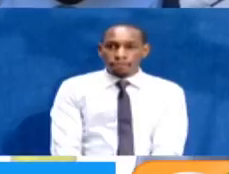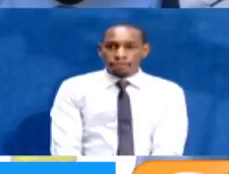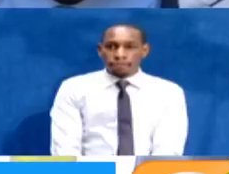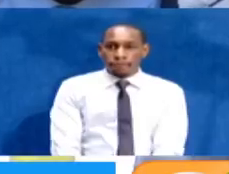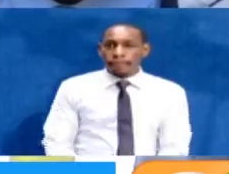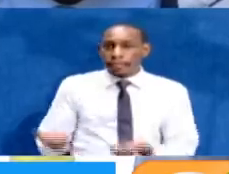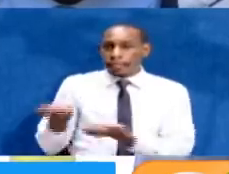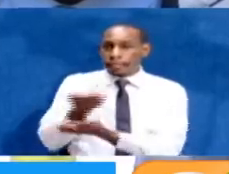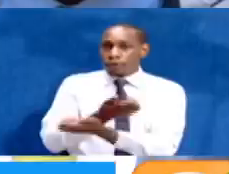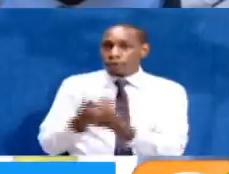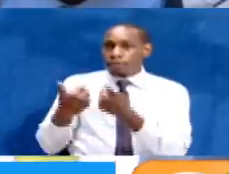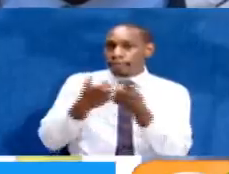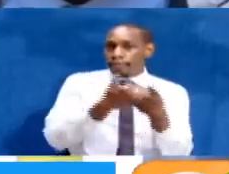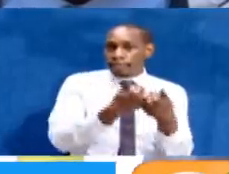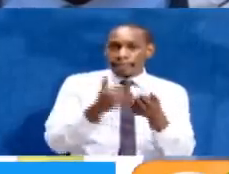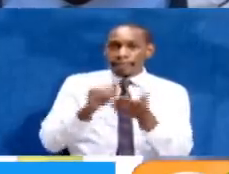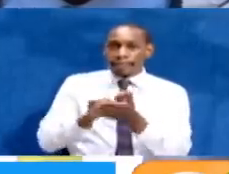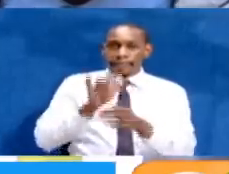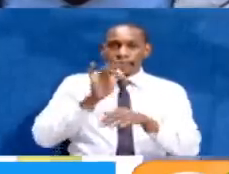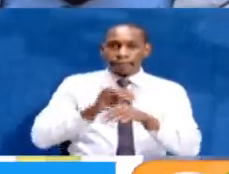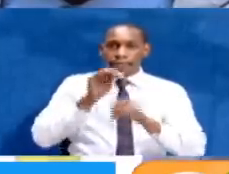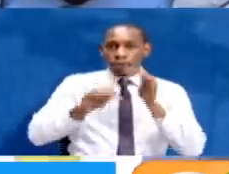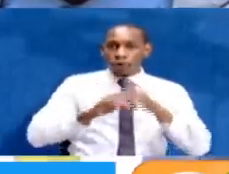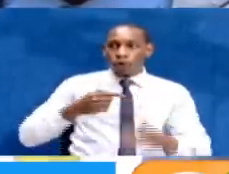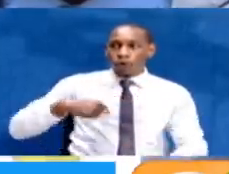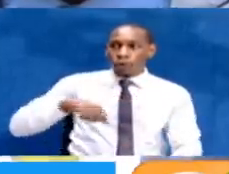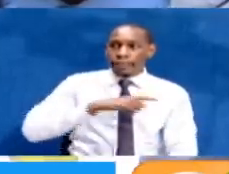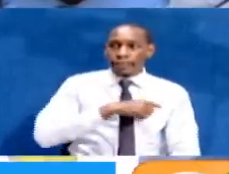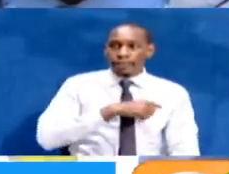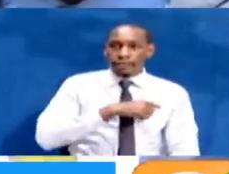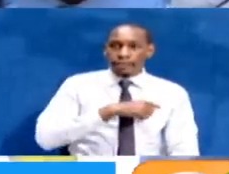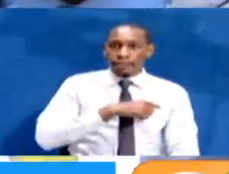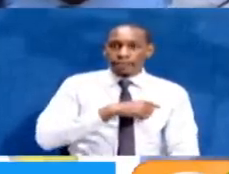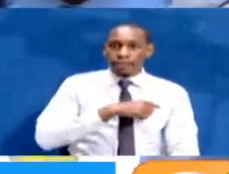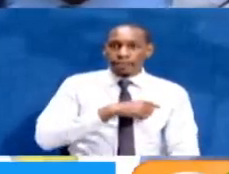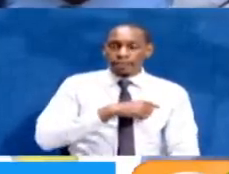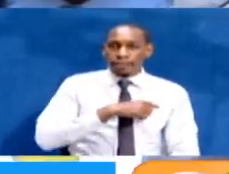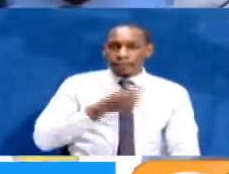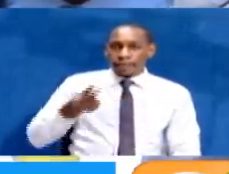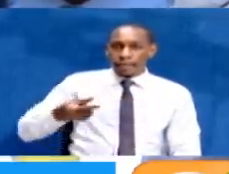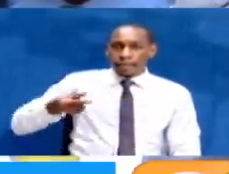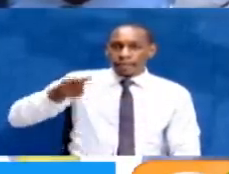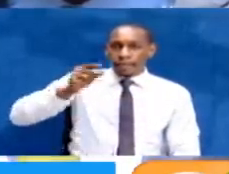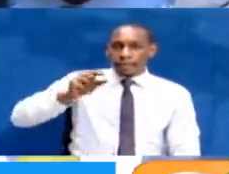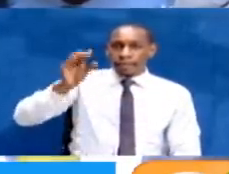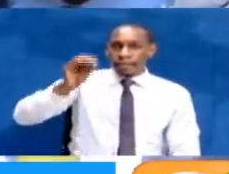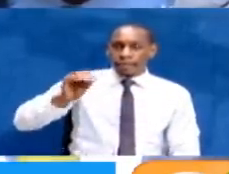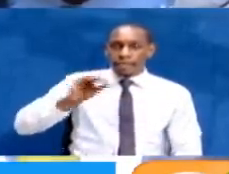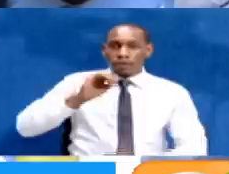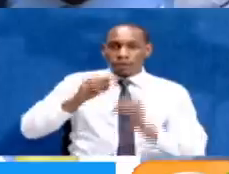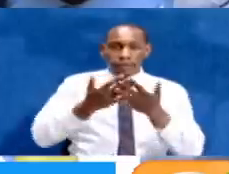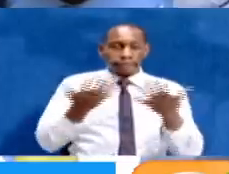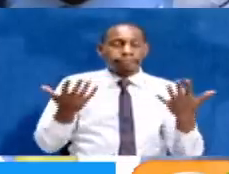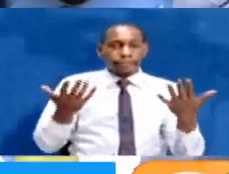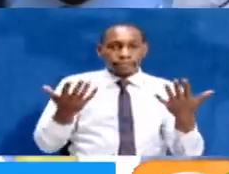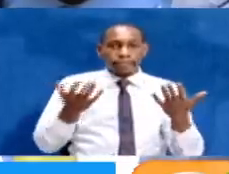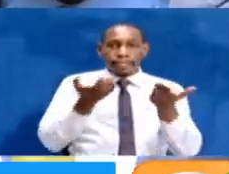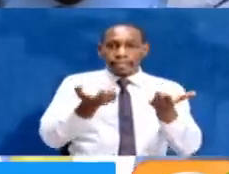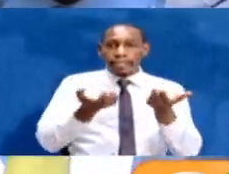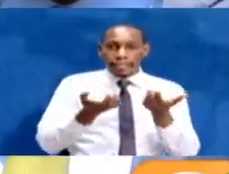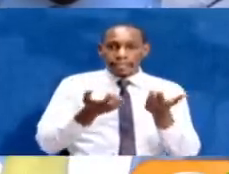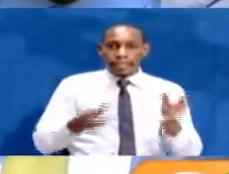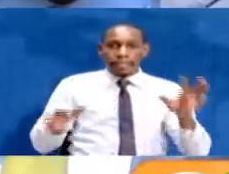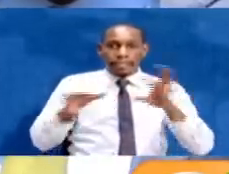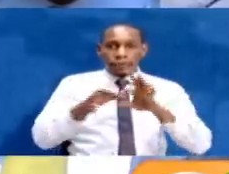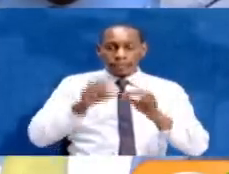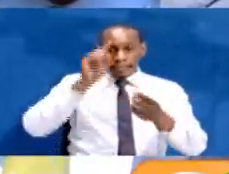Economic hardships that are hurting all of us, the inflationary levels, all these require